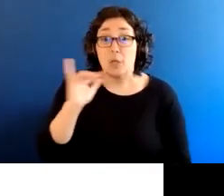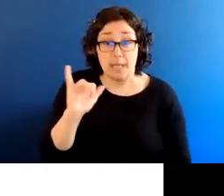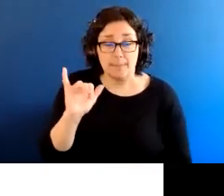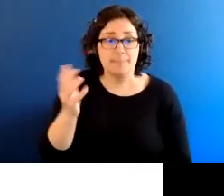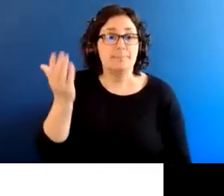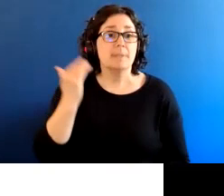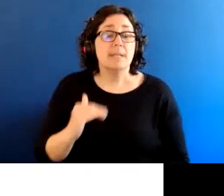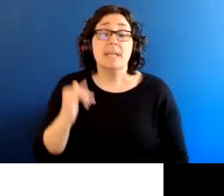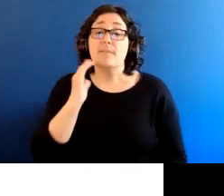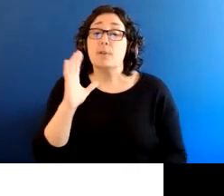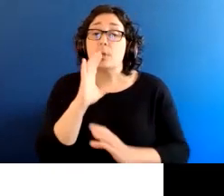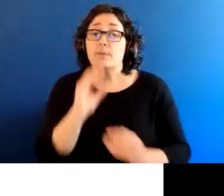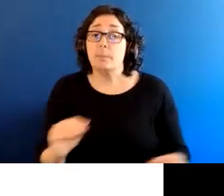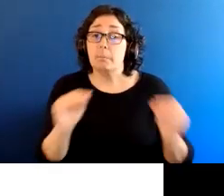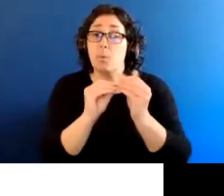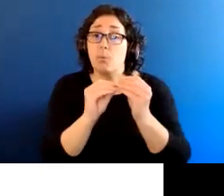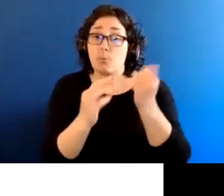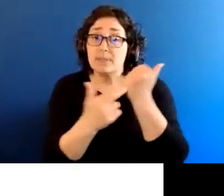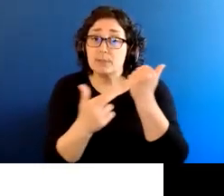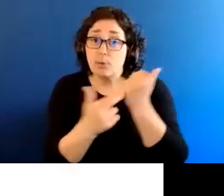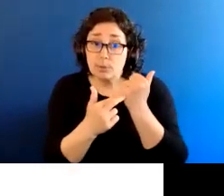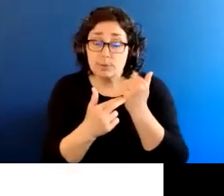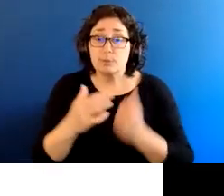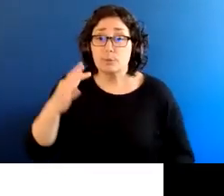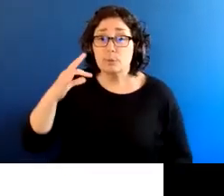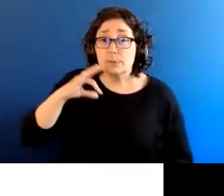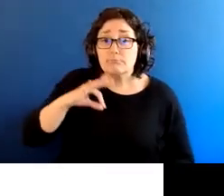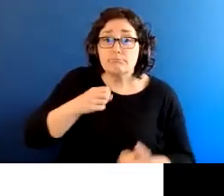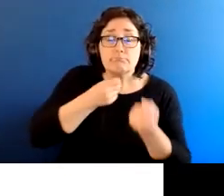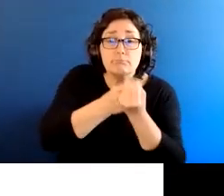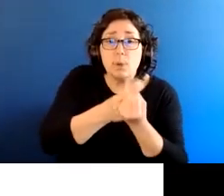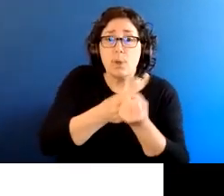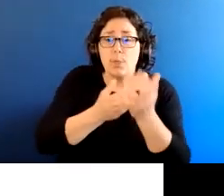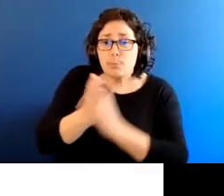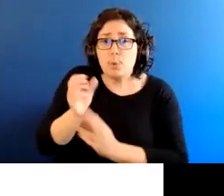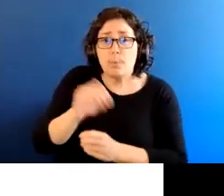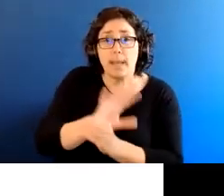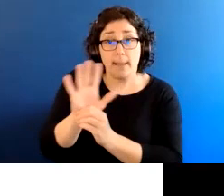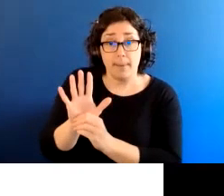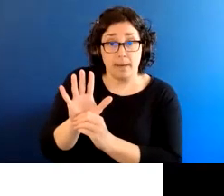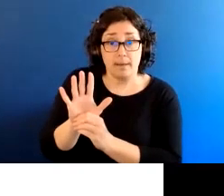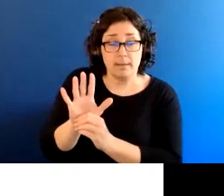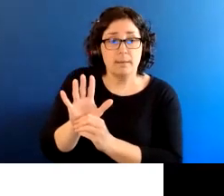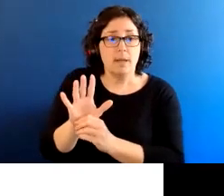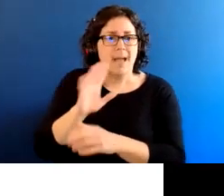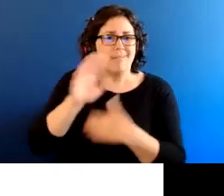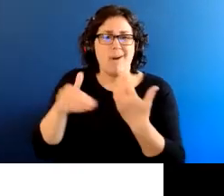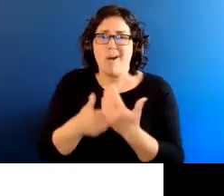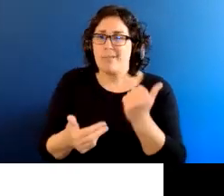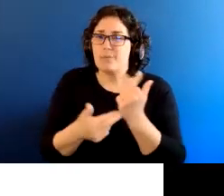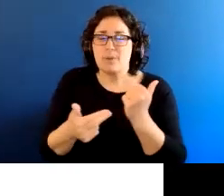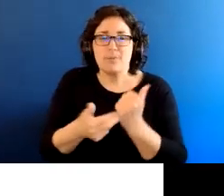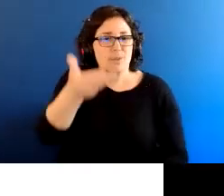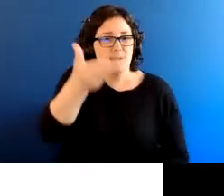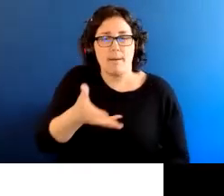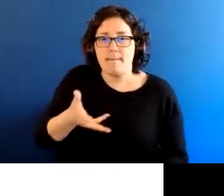you're looking for more resources to help you through this pandemic season, we have all of the resources up